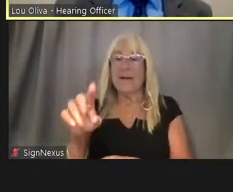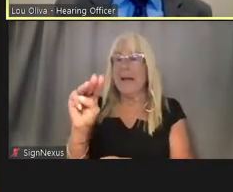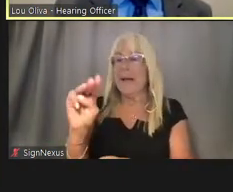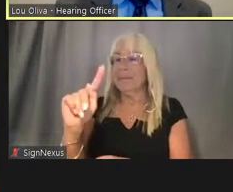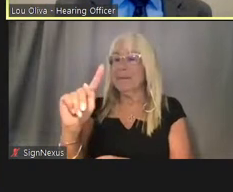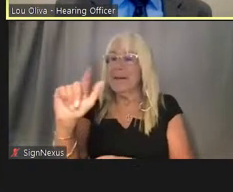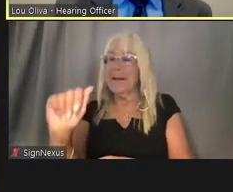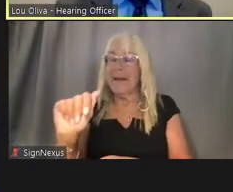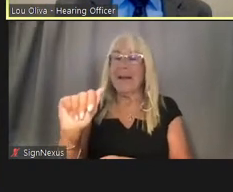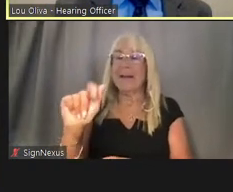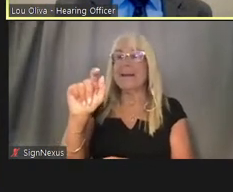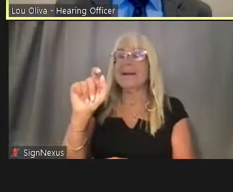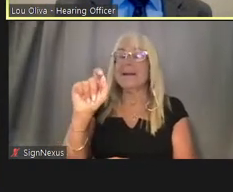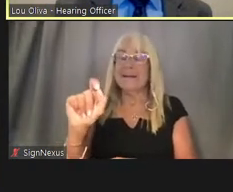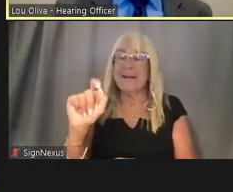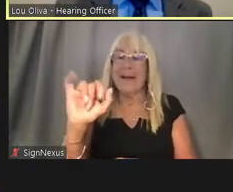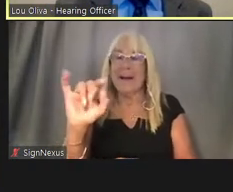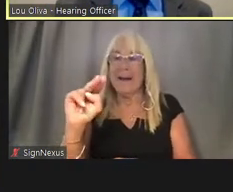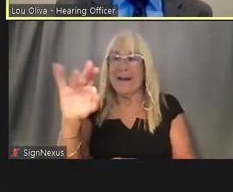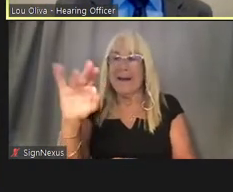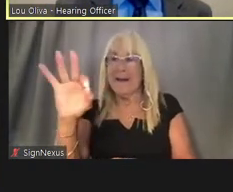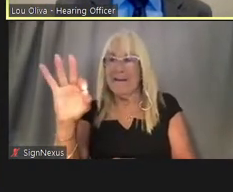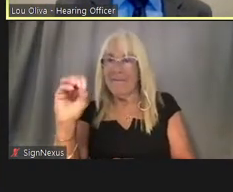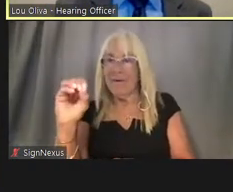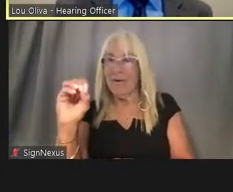mta.info slash cbdtp